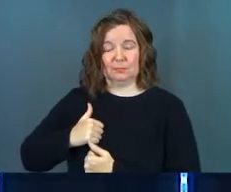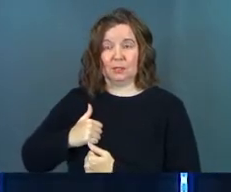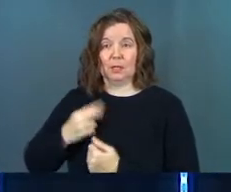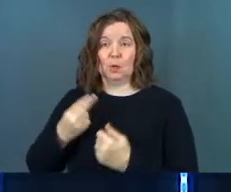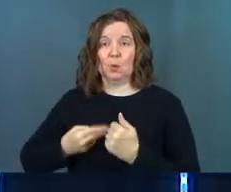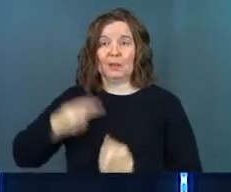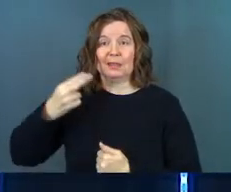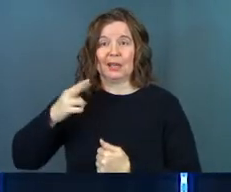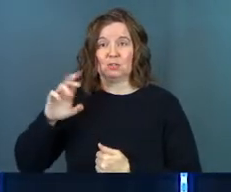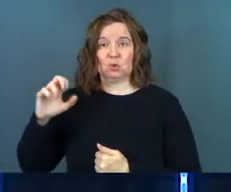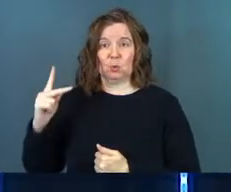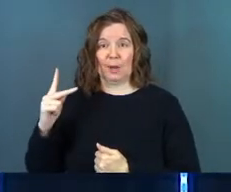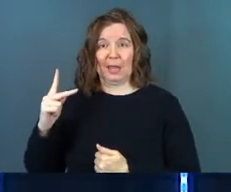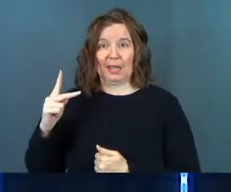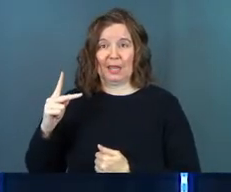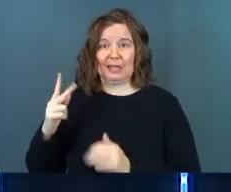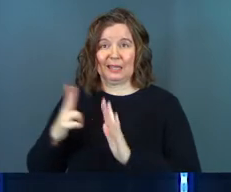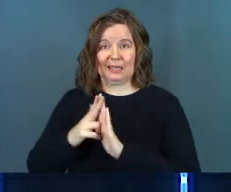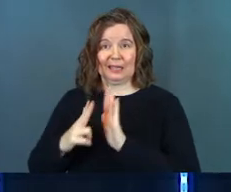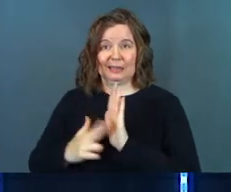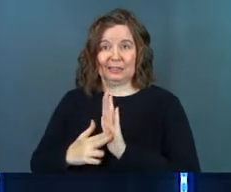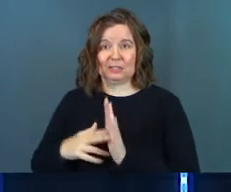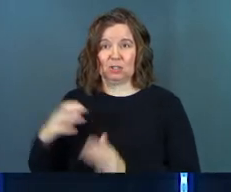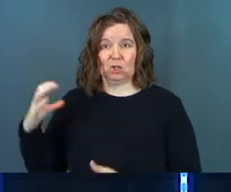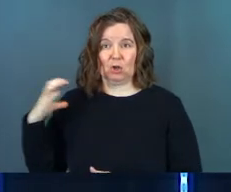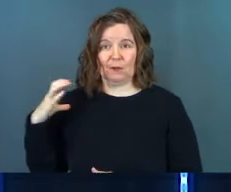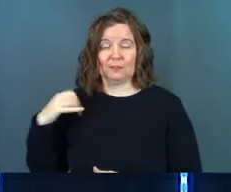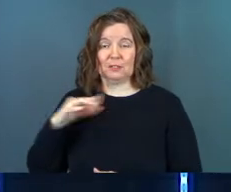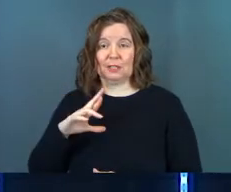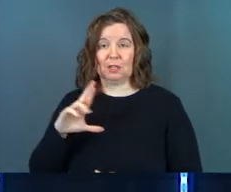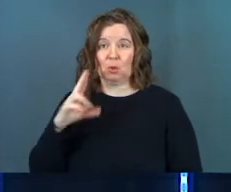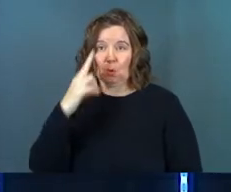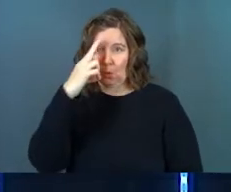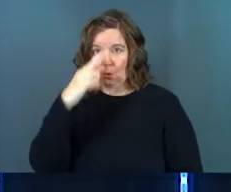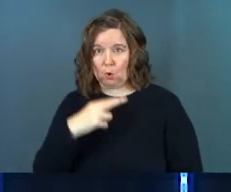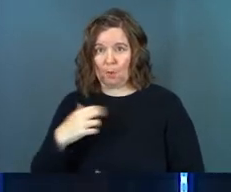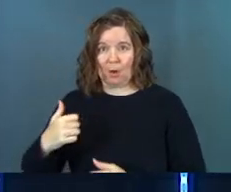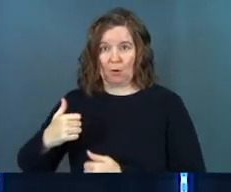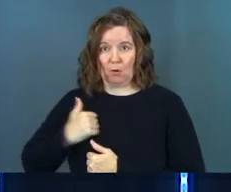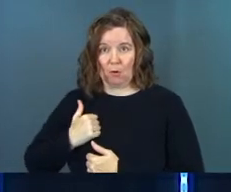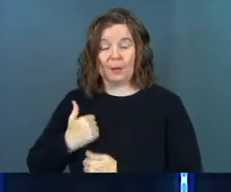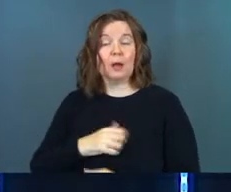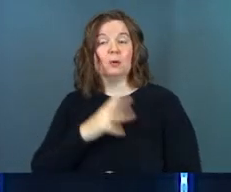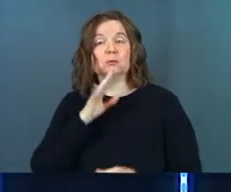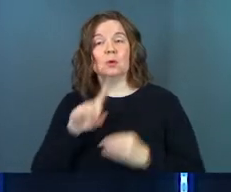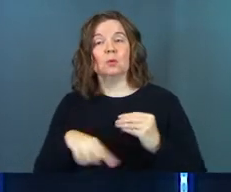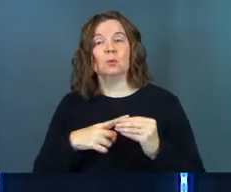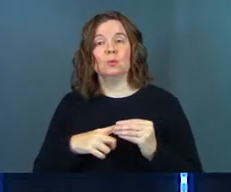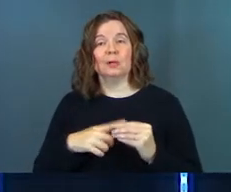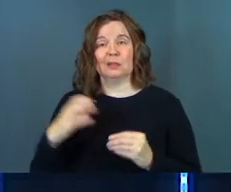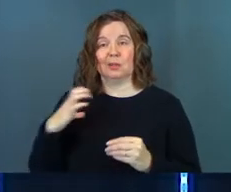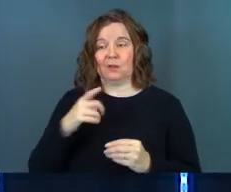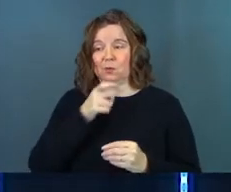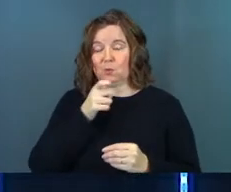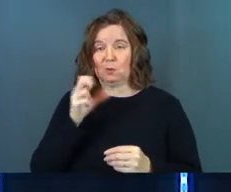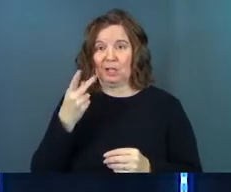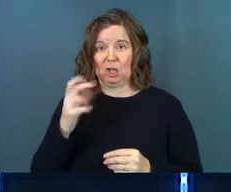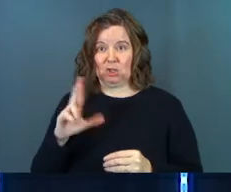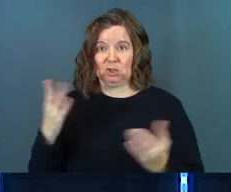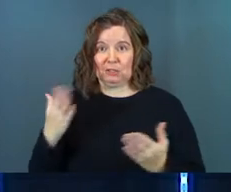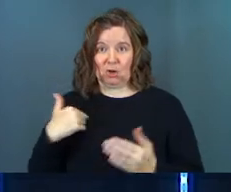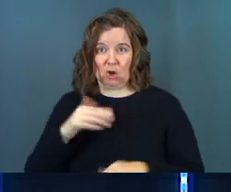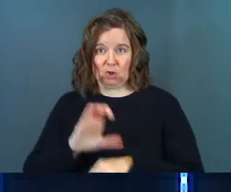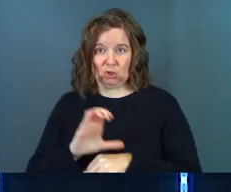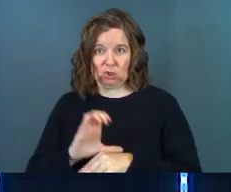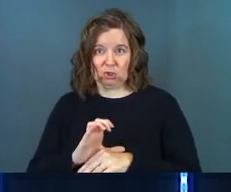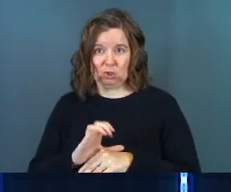highest rank enlisted officer in the Roman army. Now I was talking to an officer who was one of the elders here at